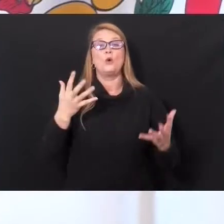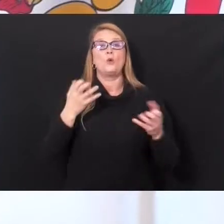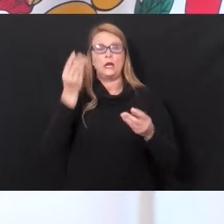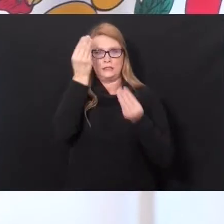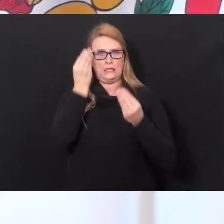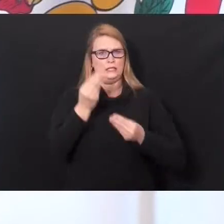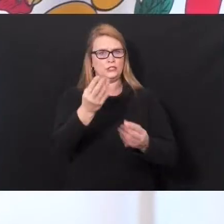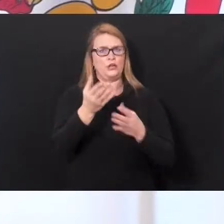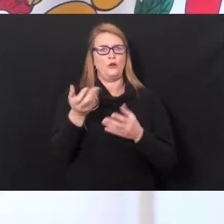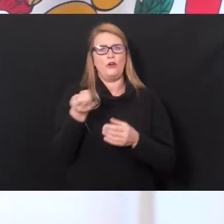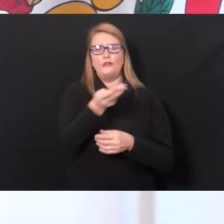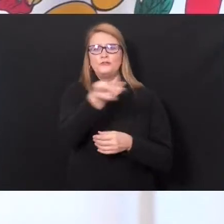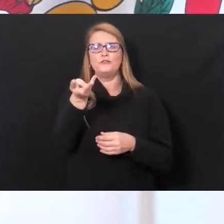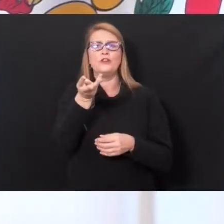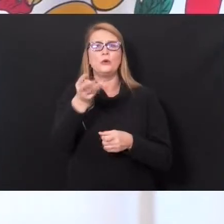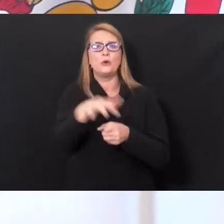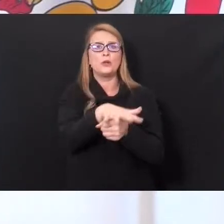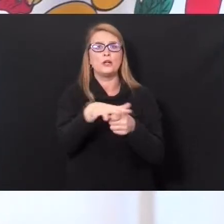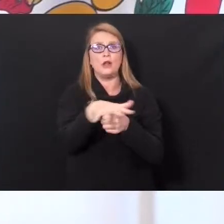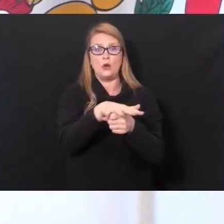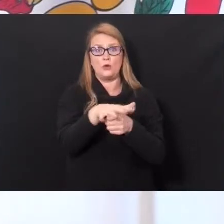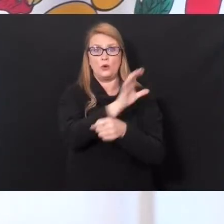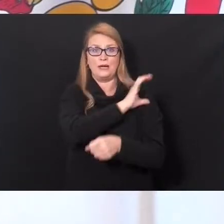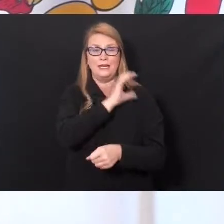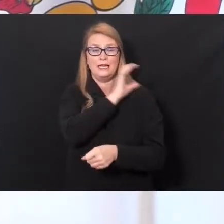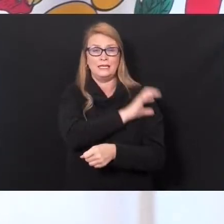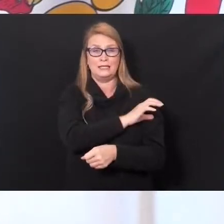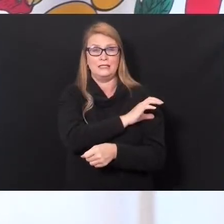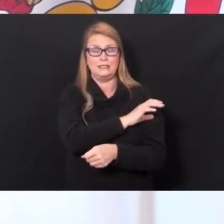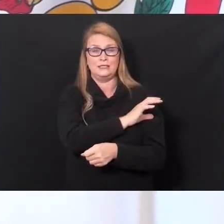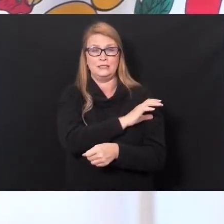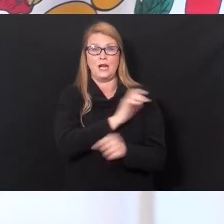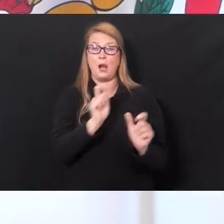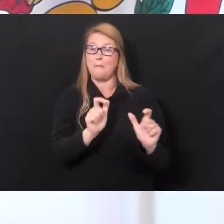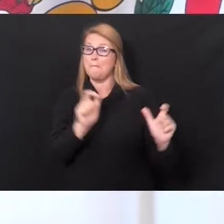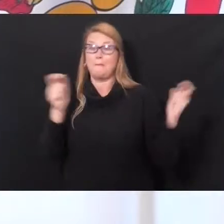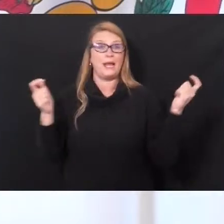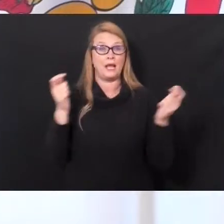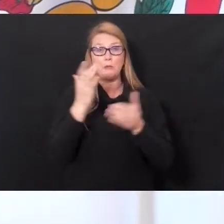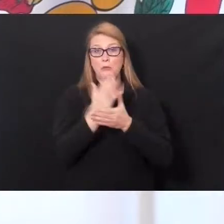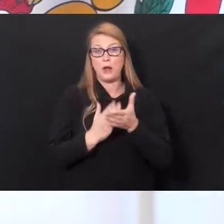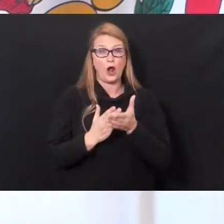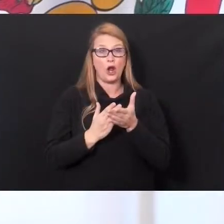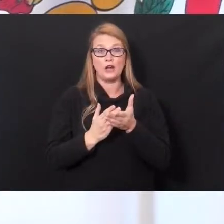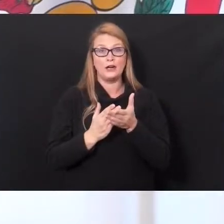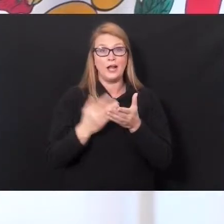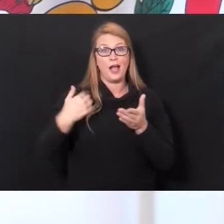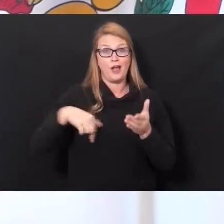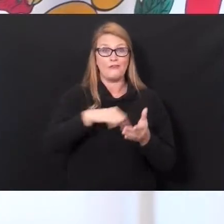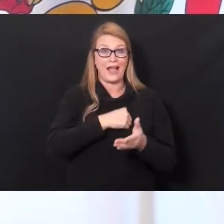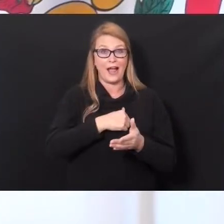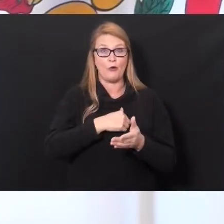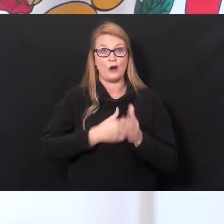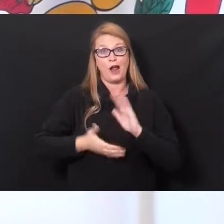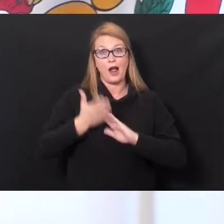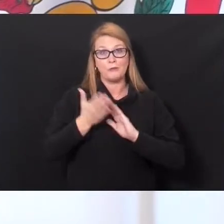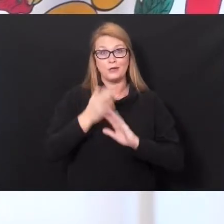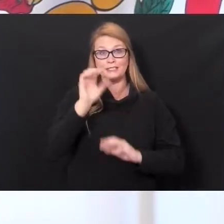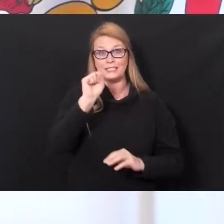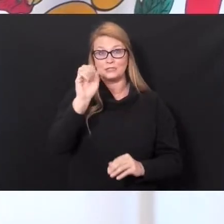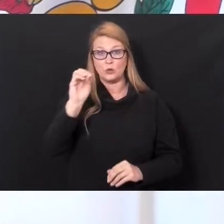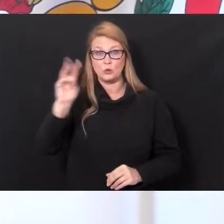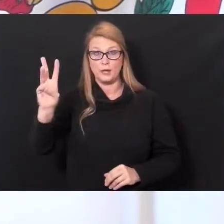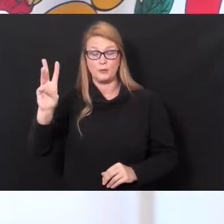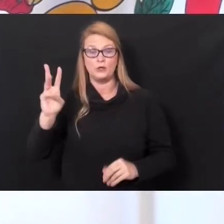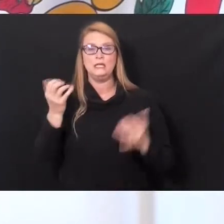couple of local clinics that are important and a gigantic part of our Operation Saving Our Wisdom. Today,